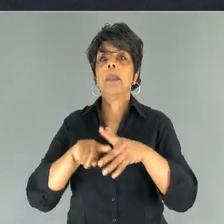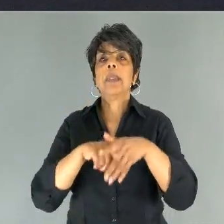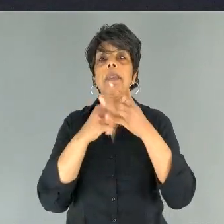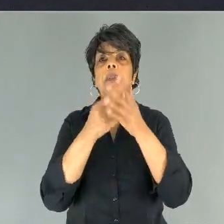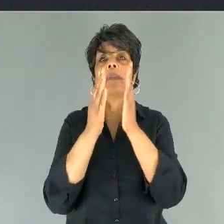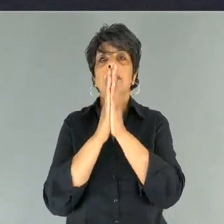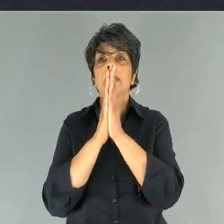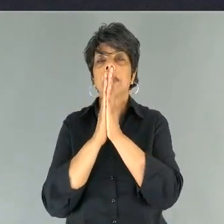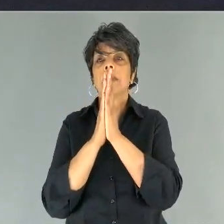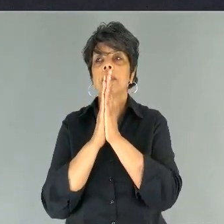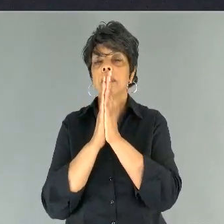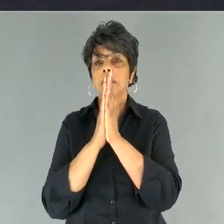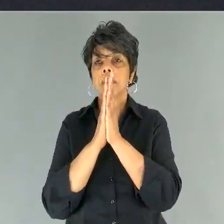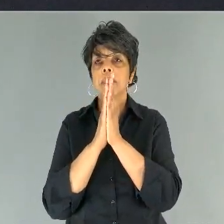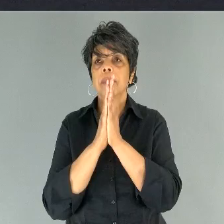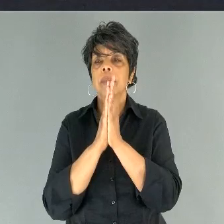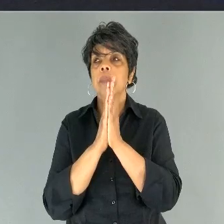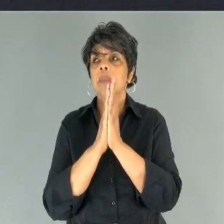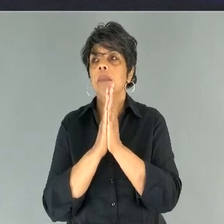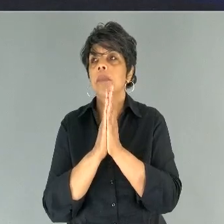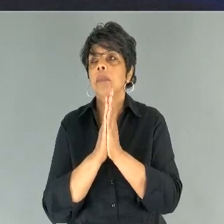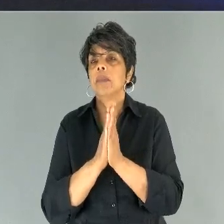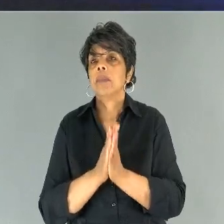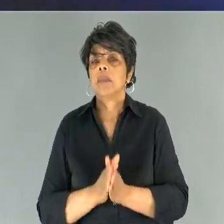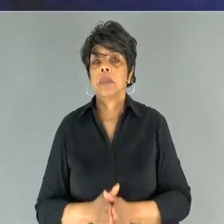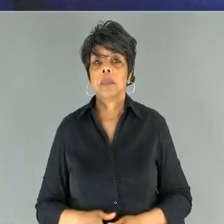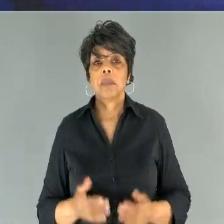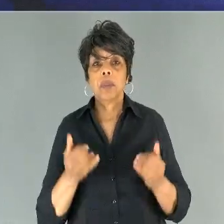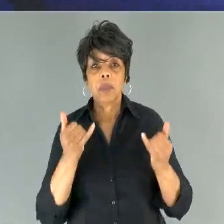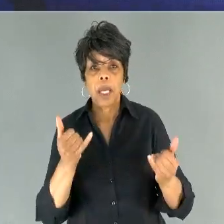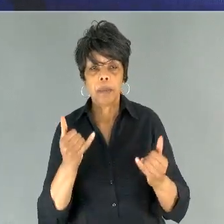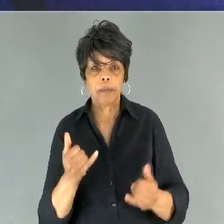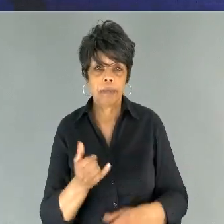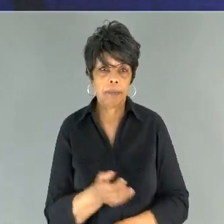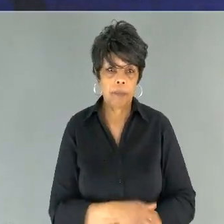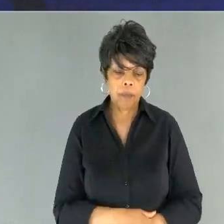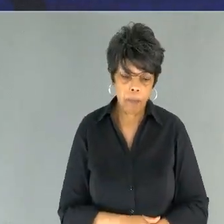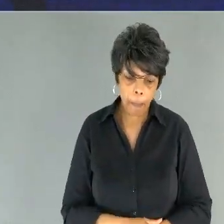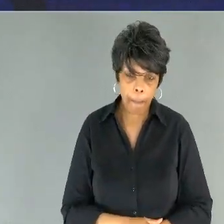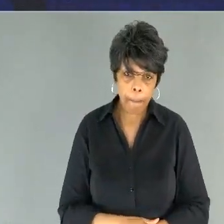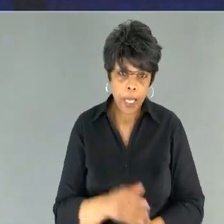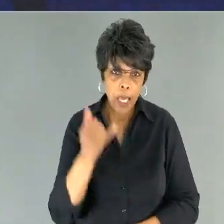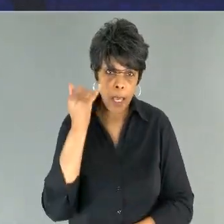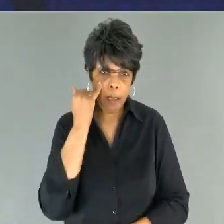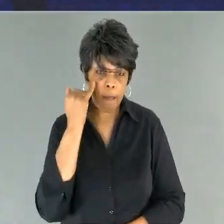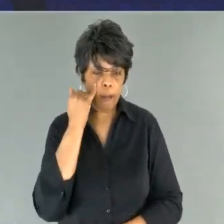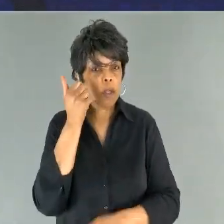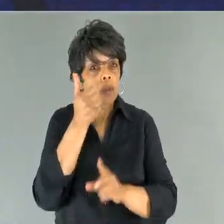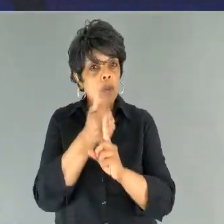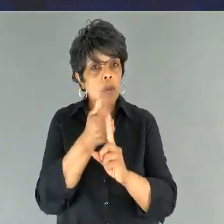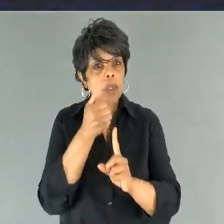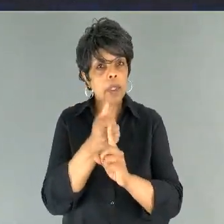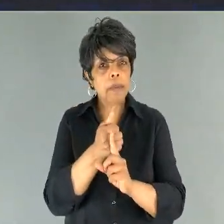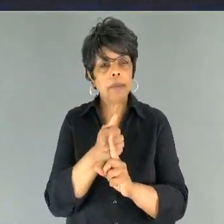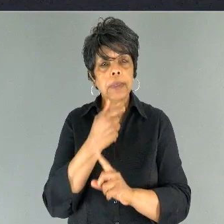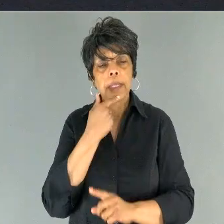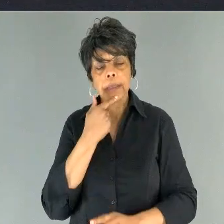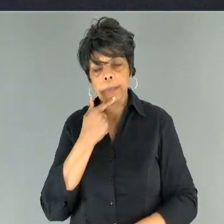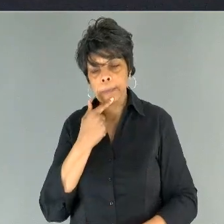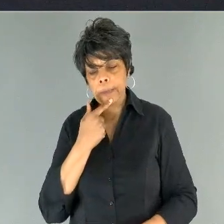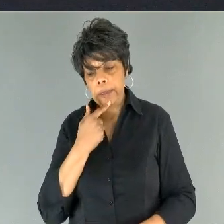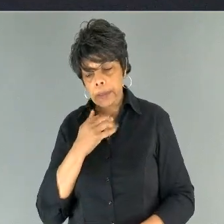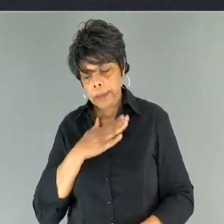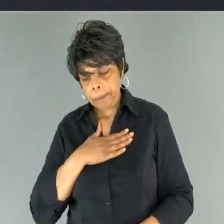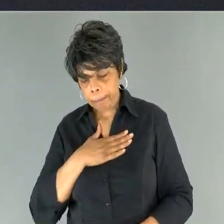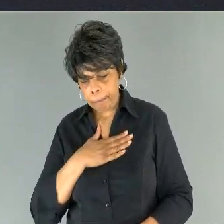under the sound of my voice and you're saying, Pastor, you know, if I died today, honestly, I really don't know